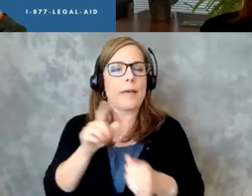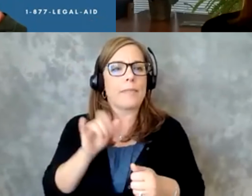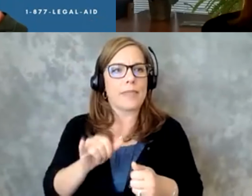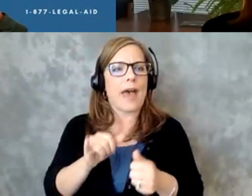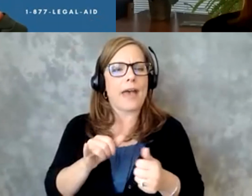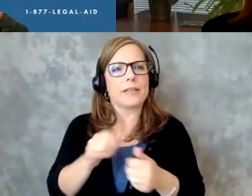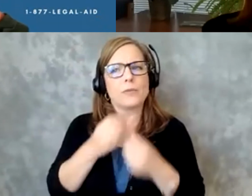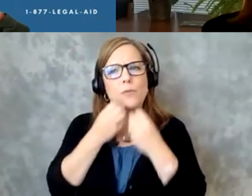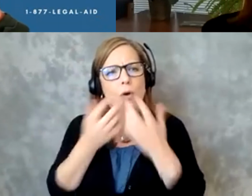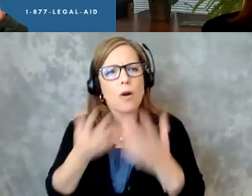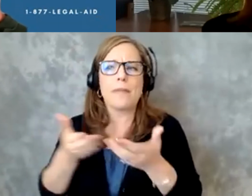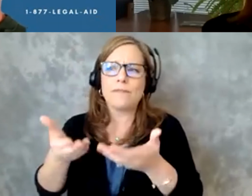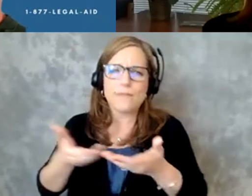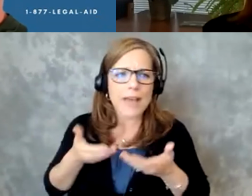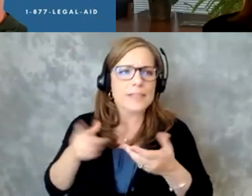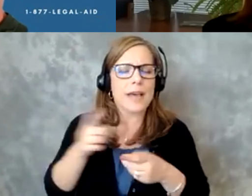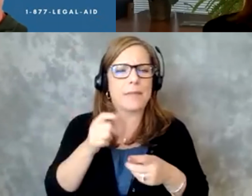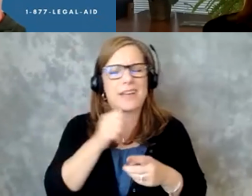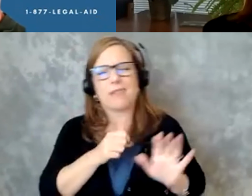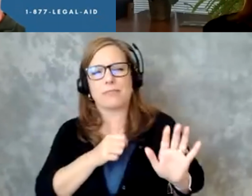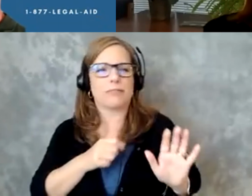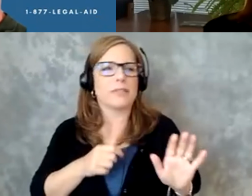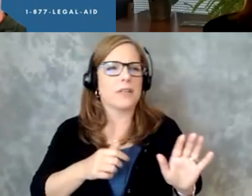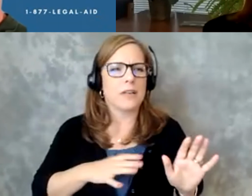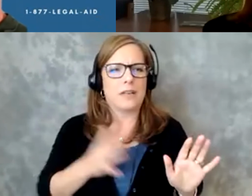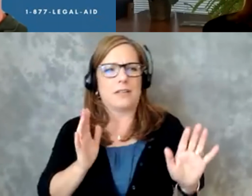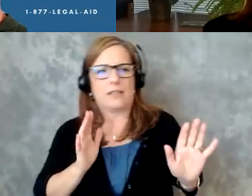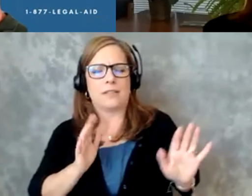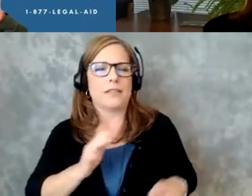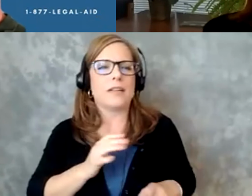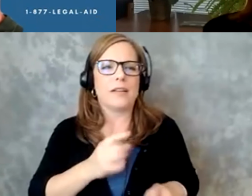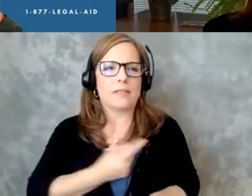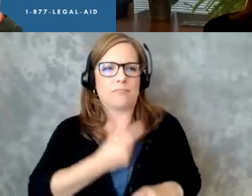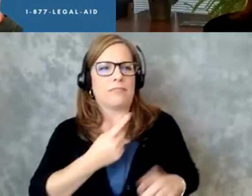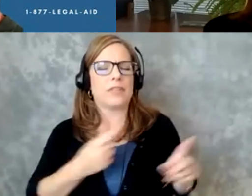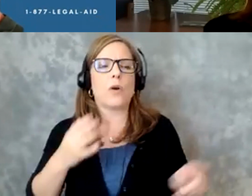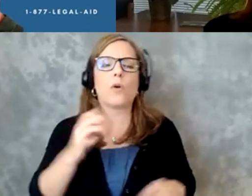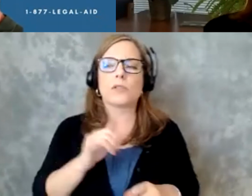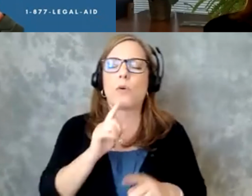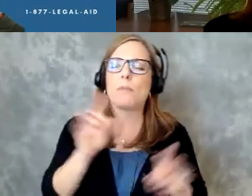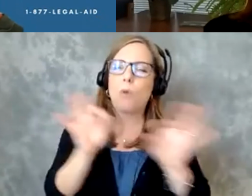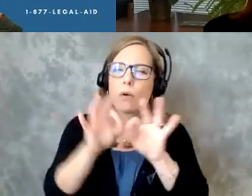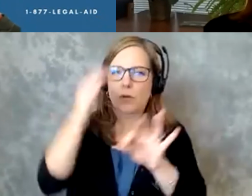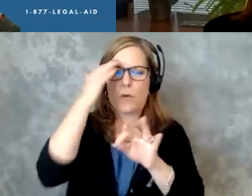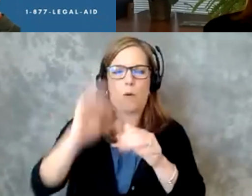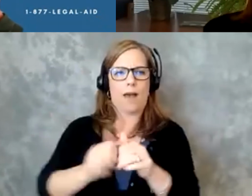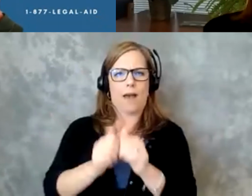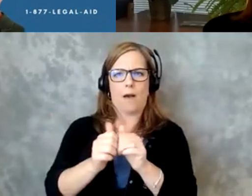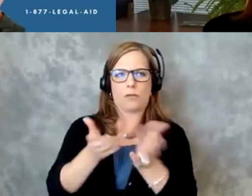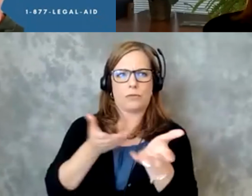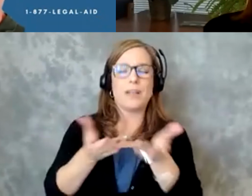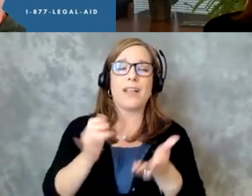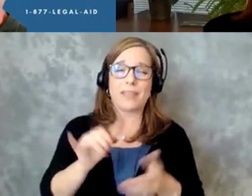not off-putting to those consumers is absolutely vital. Those are the transaction points where credibility and trust are lost